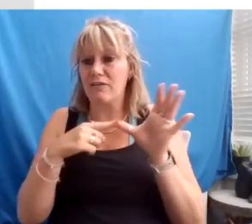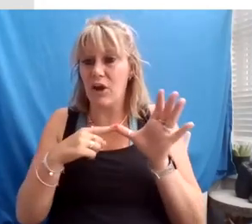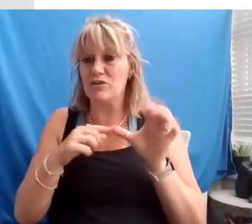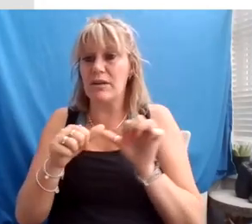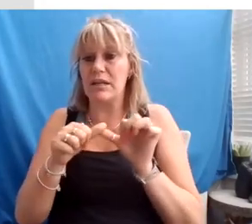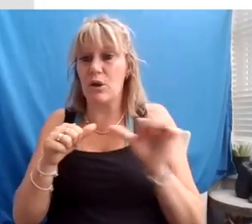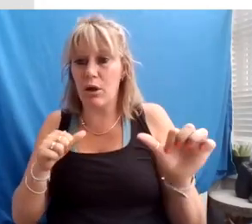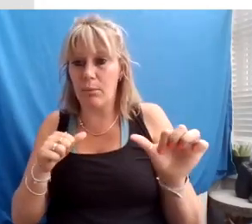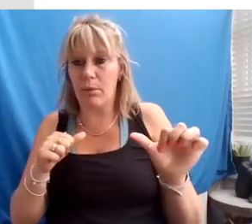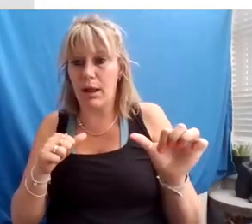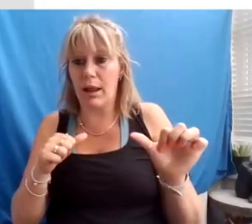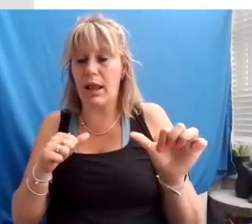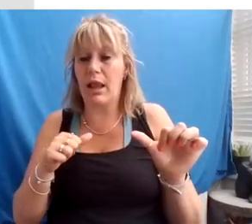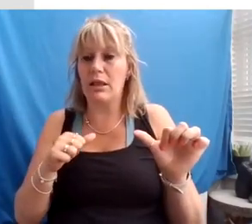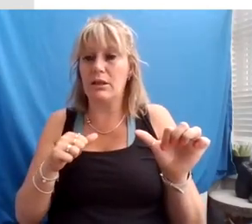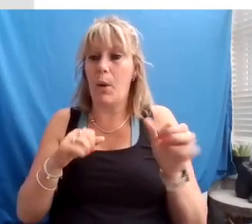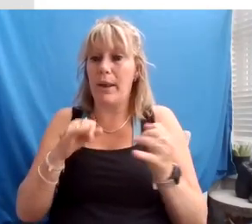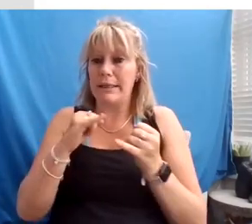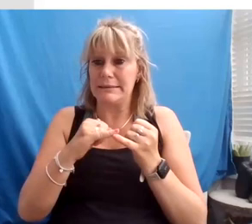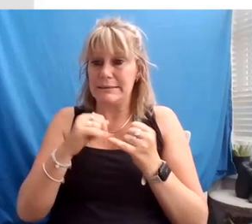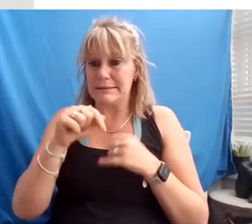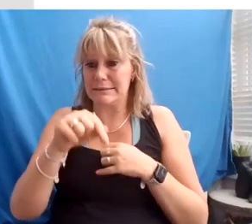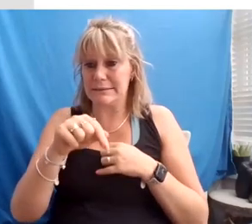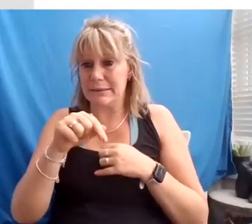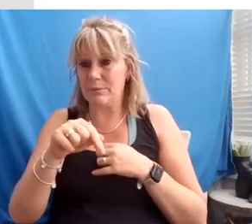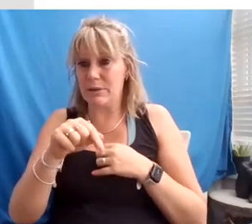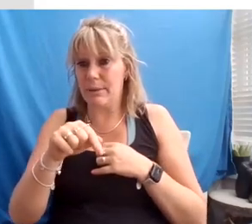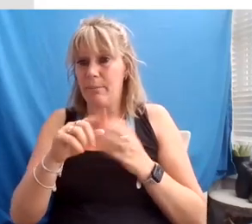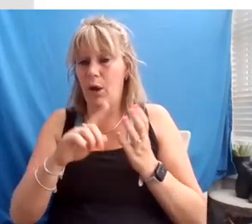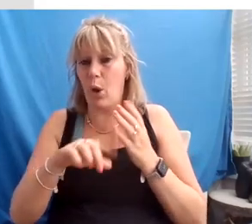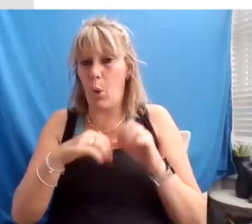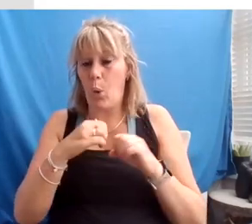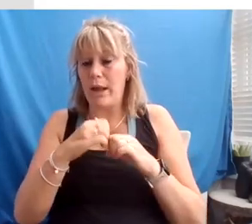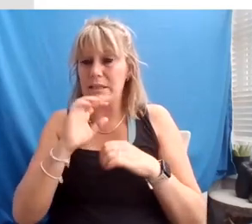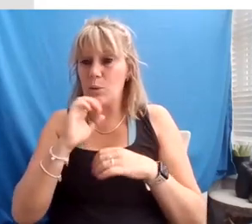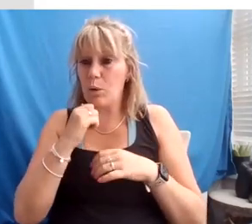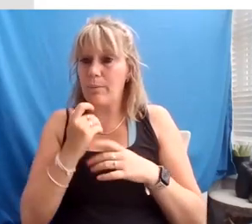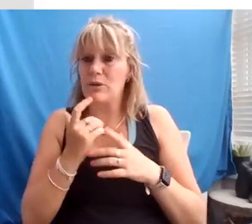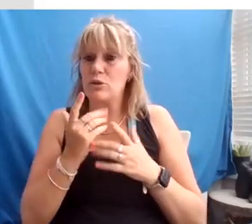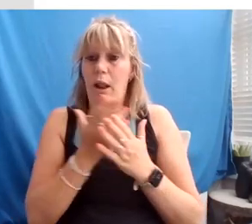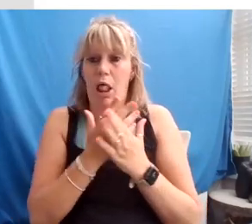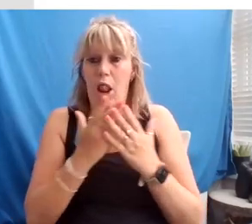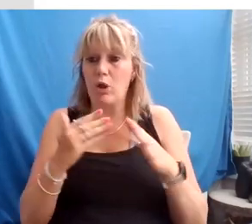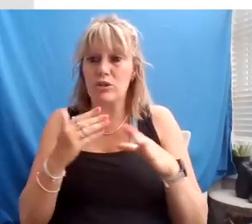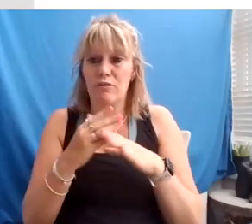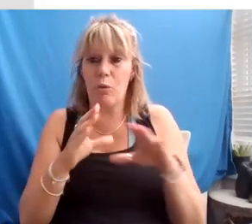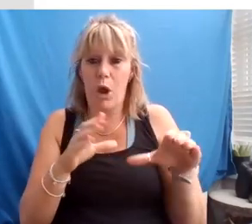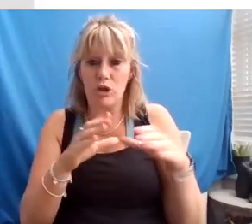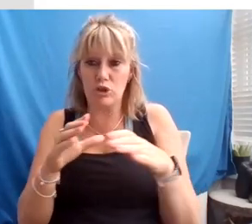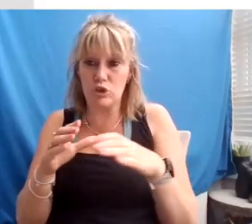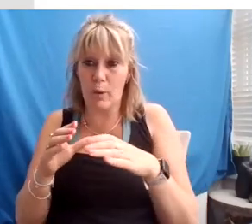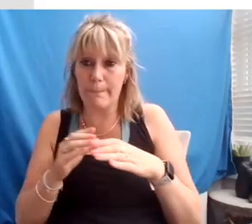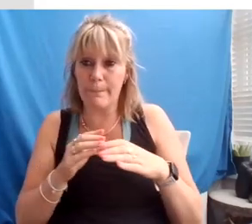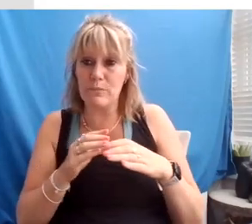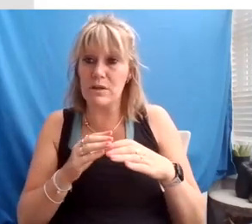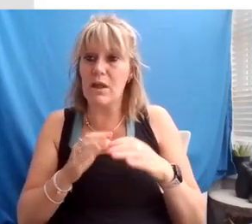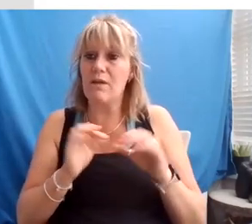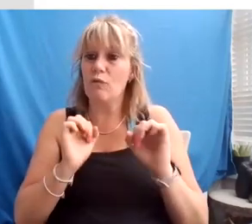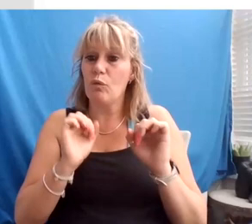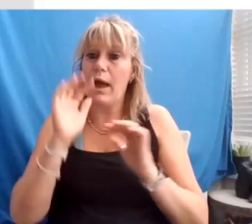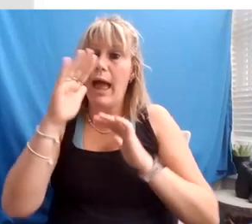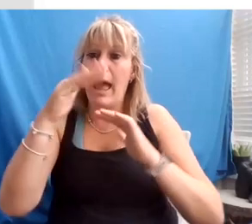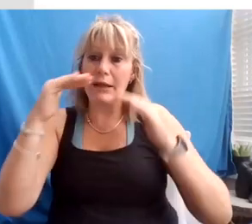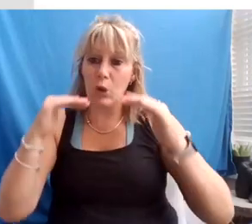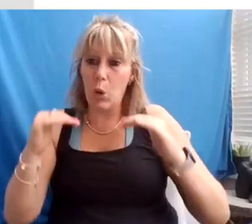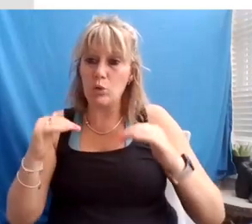in September, or leading up to September and August as well, we'll be running a bunch of workshops for adults,